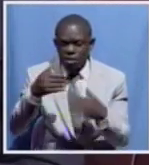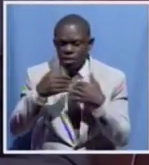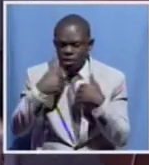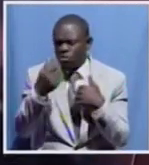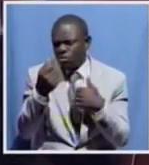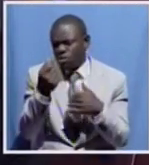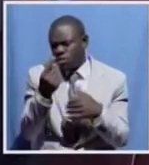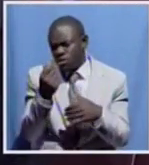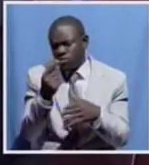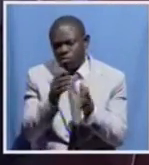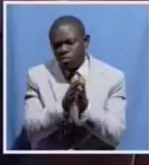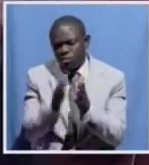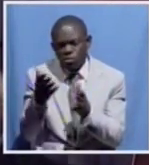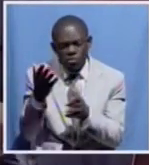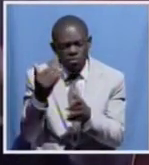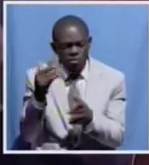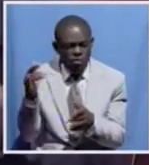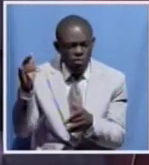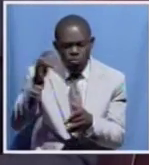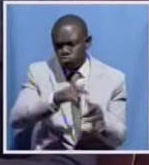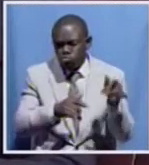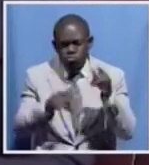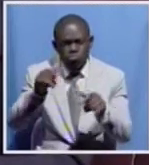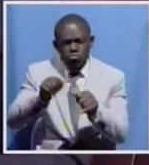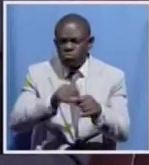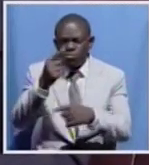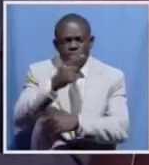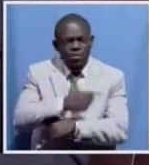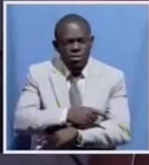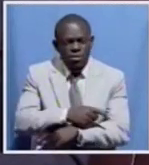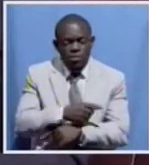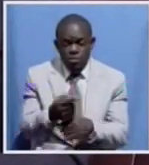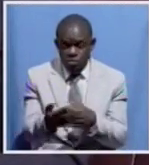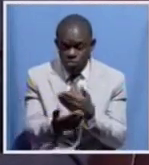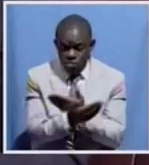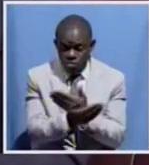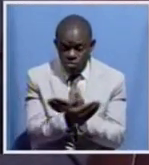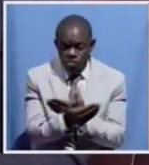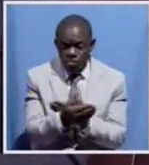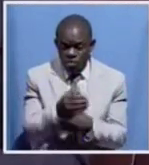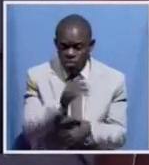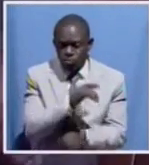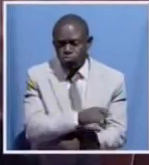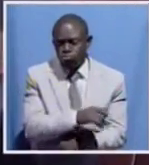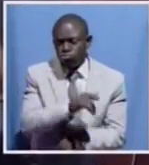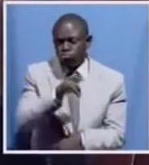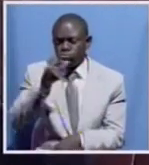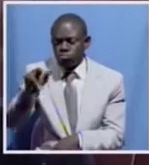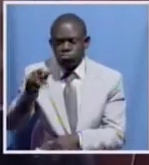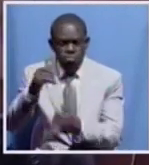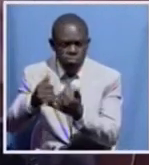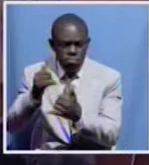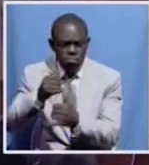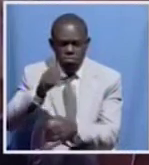day. You can go to Johannesburg at 7 o'clock in the morning and you can come back at 22 hours. You can basically make